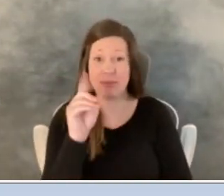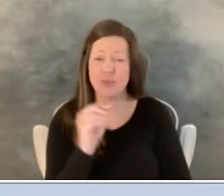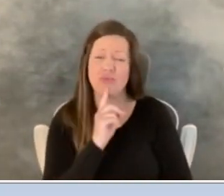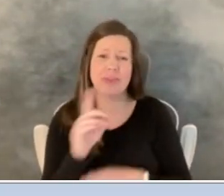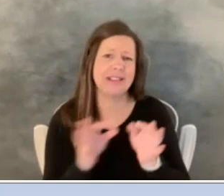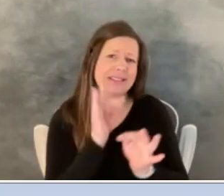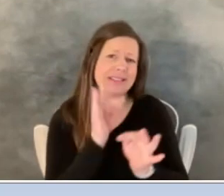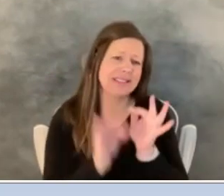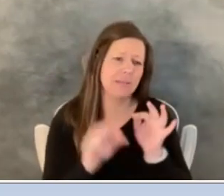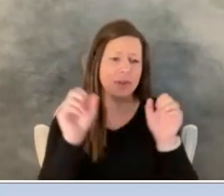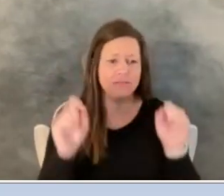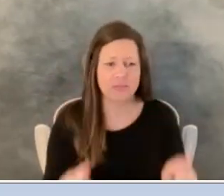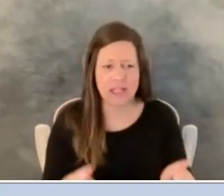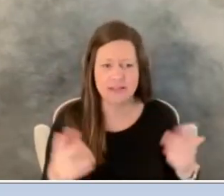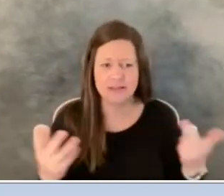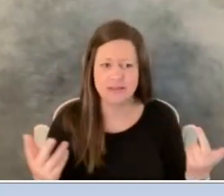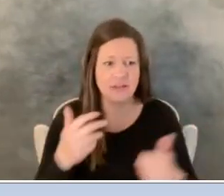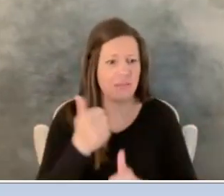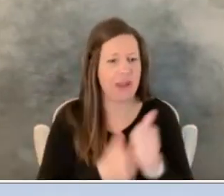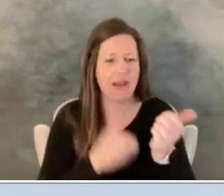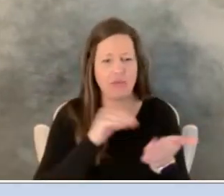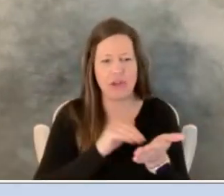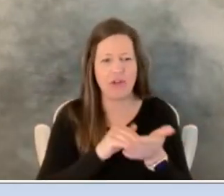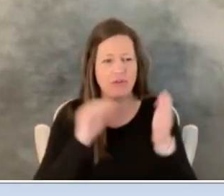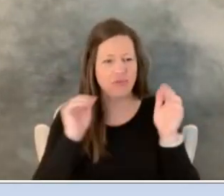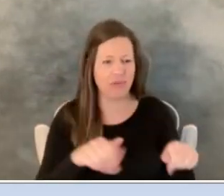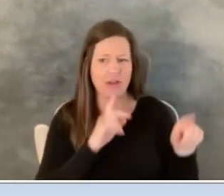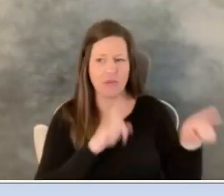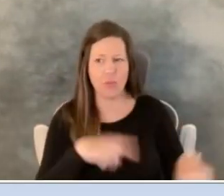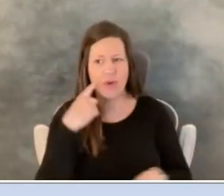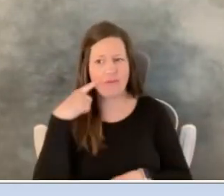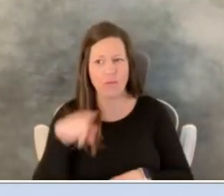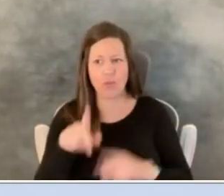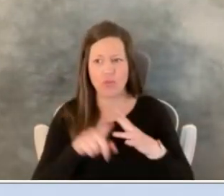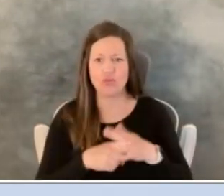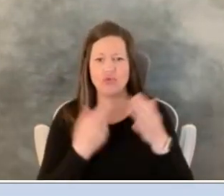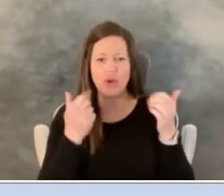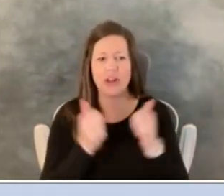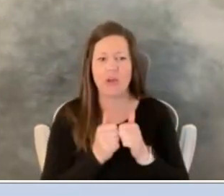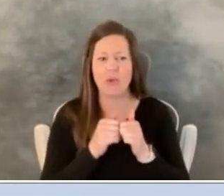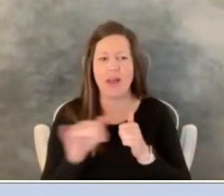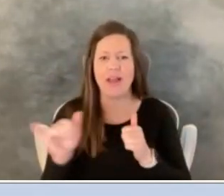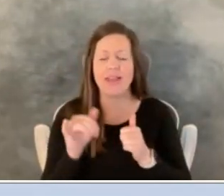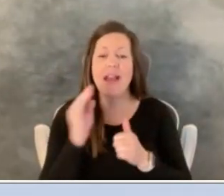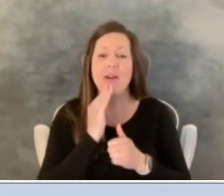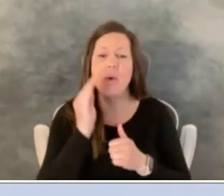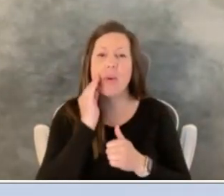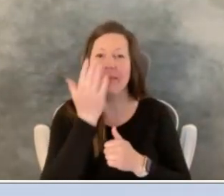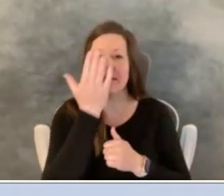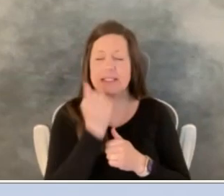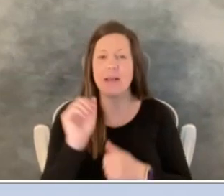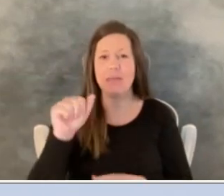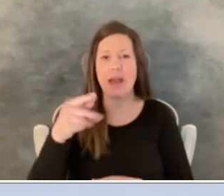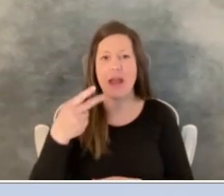that every primary care physician can order for you, starting with as simple as a home sleep apnea test, where you